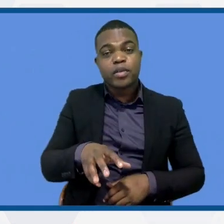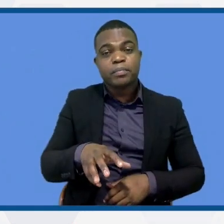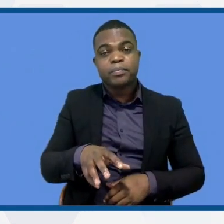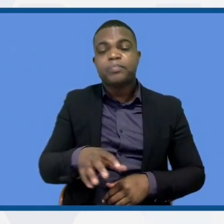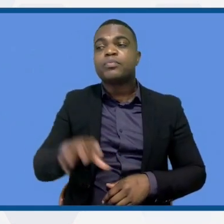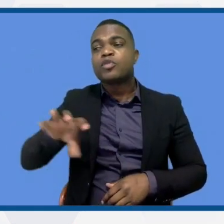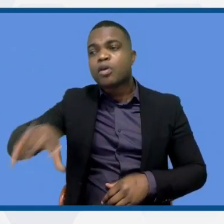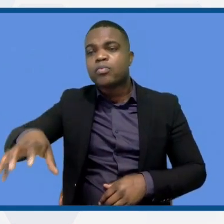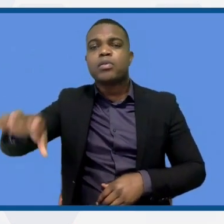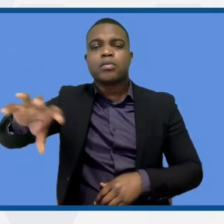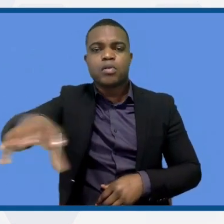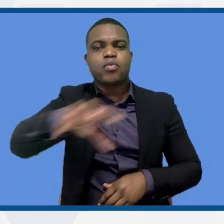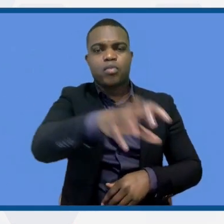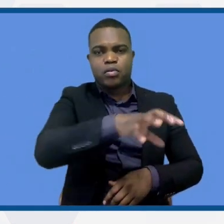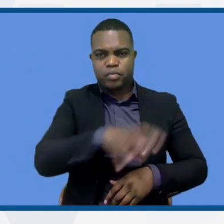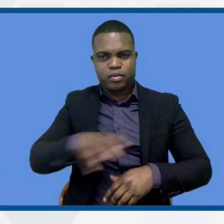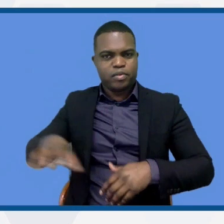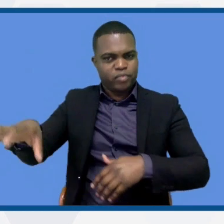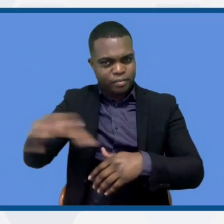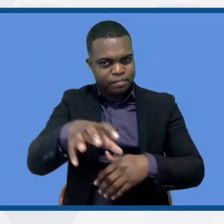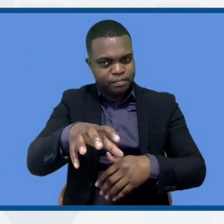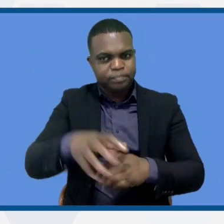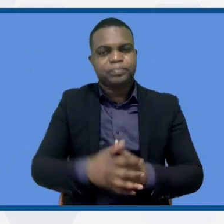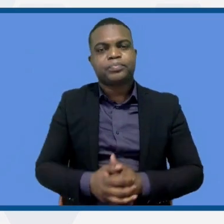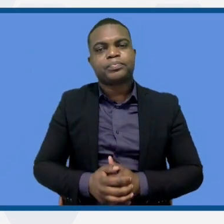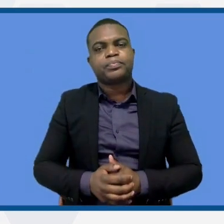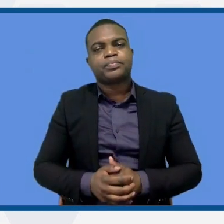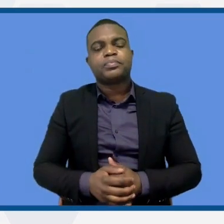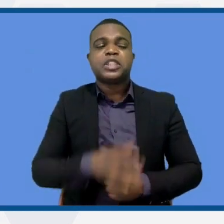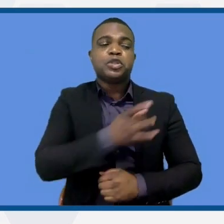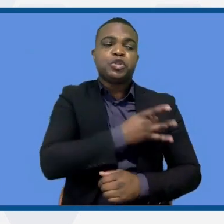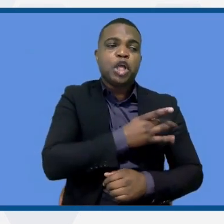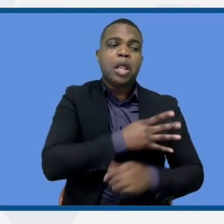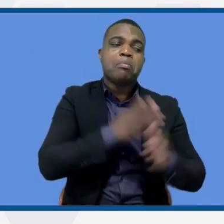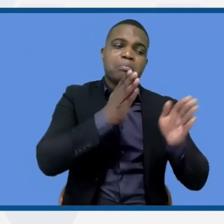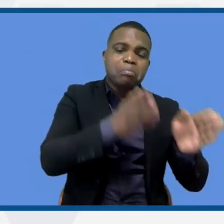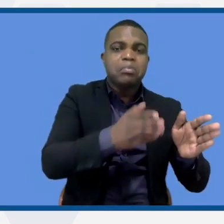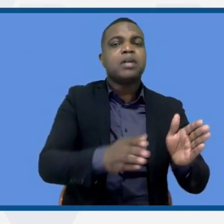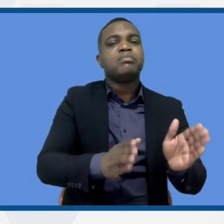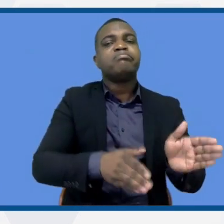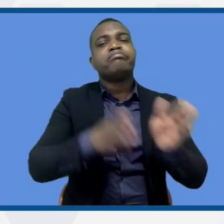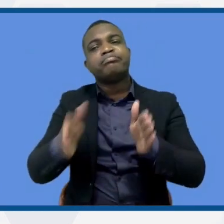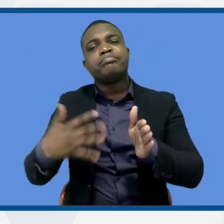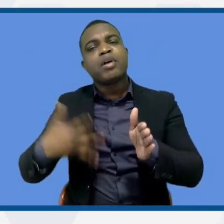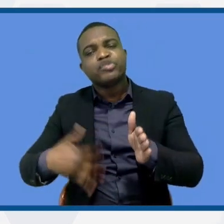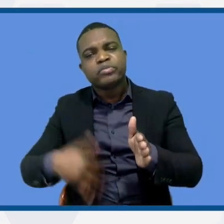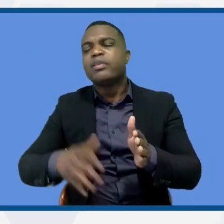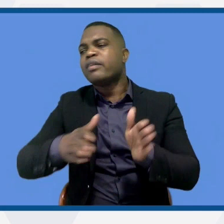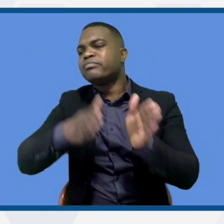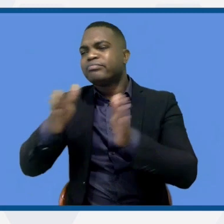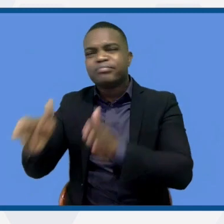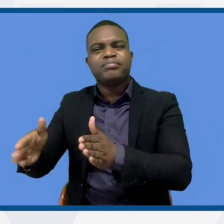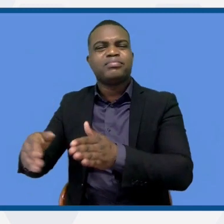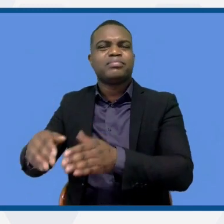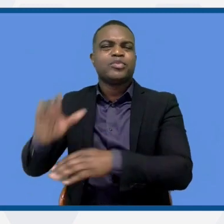new image, this is in the event of floodings for different subnational